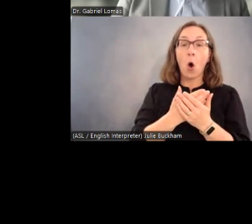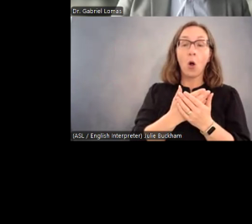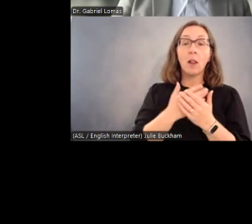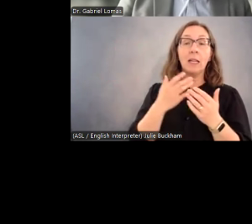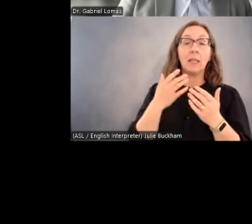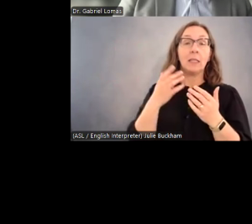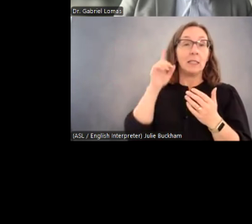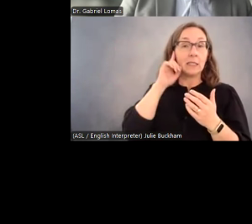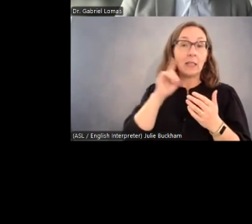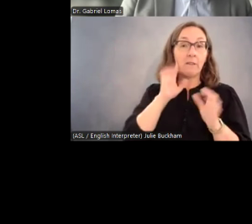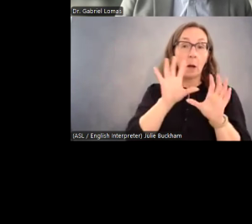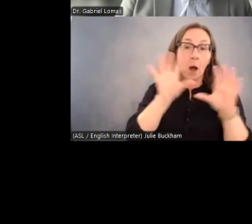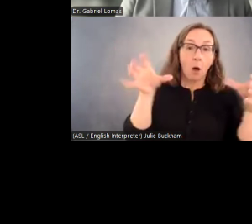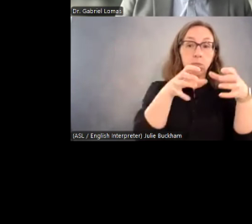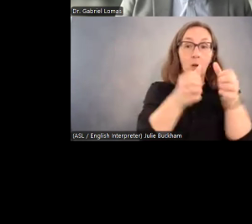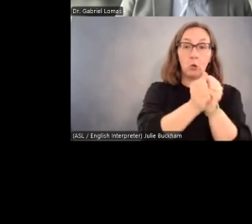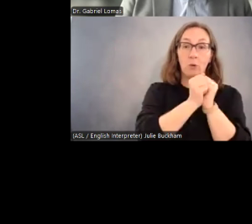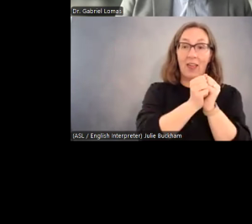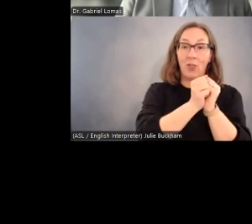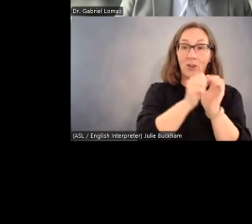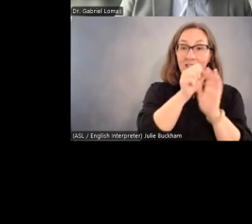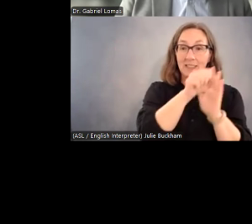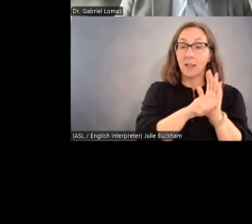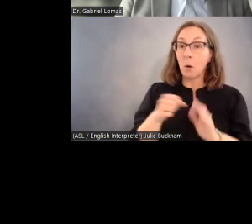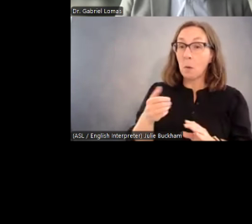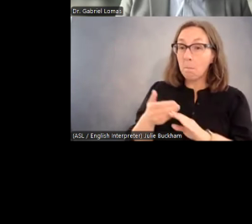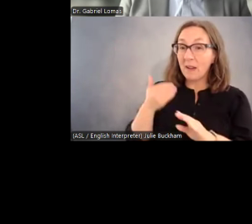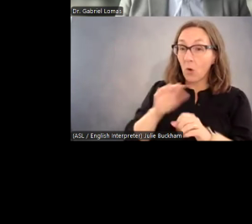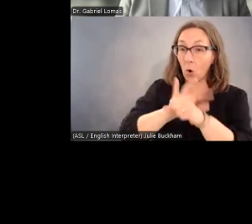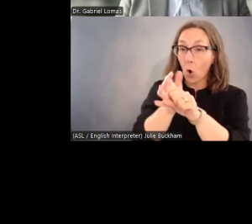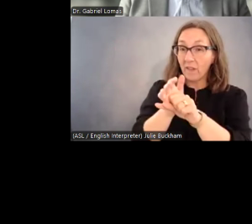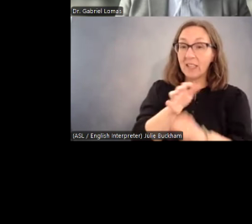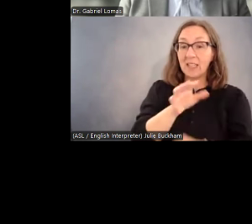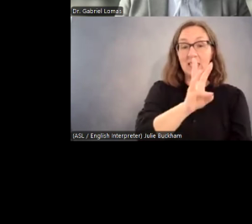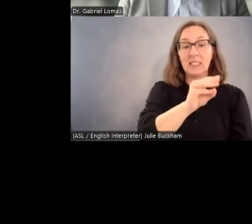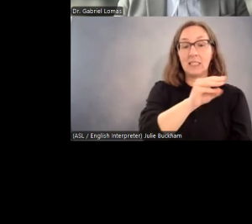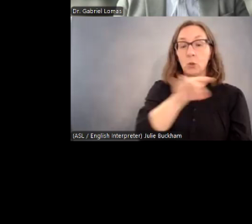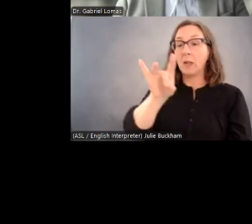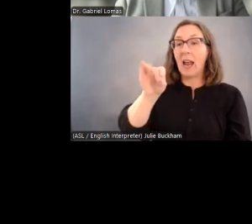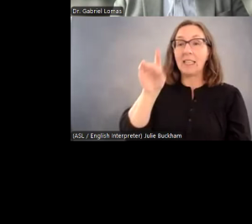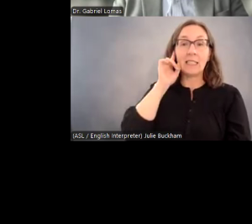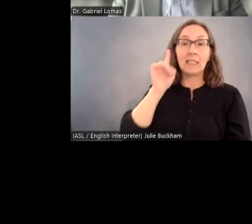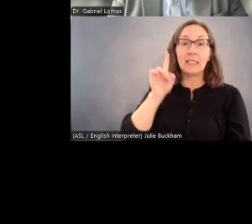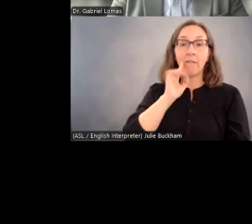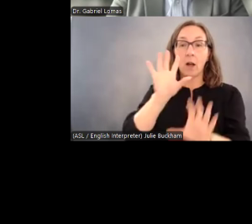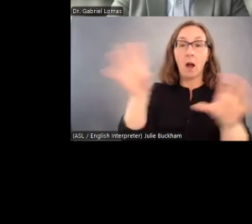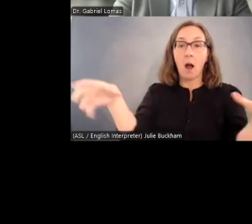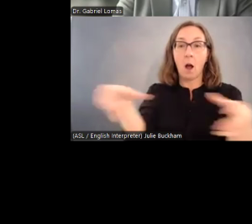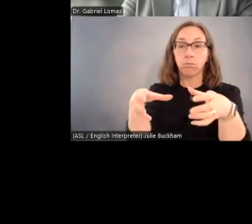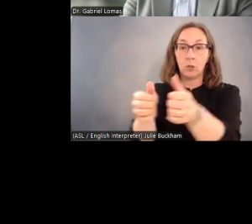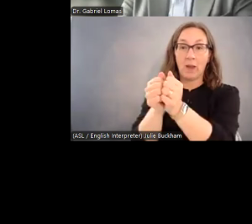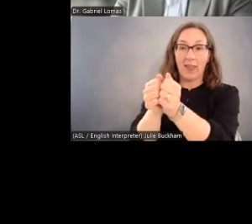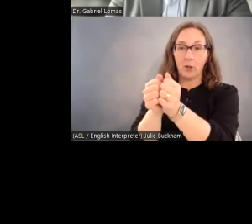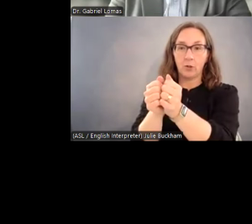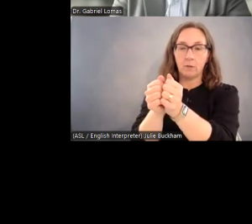level. So prior to COVID, there were 60 to 80 deaf inmates housed together. Now, since COVID, there's